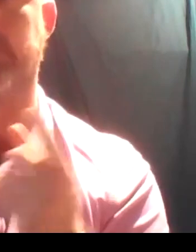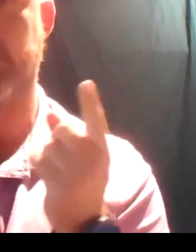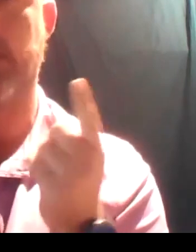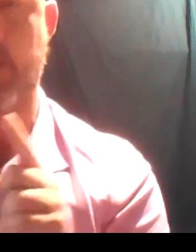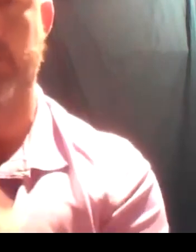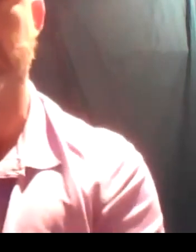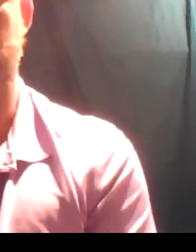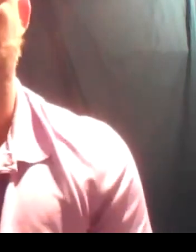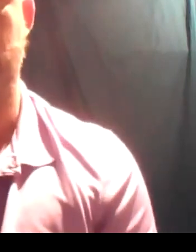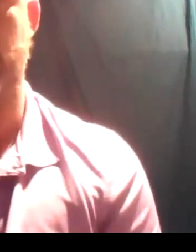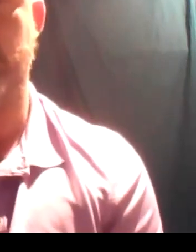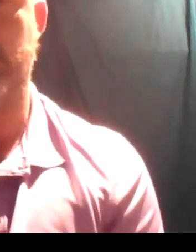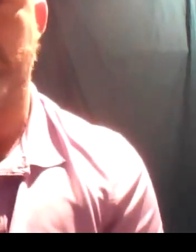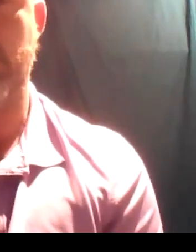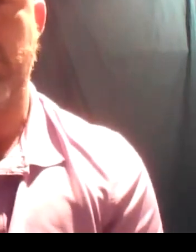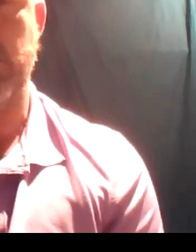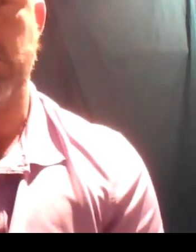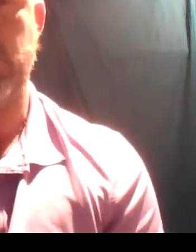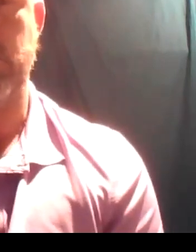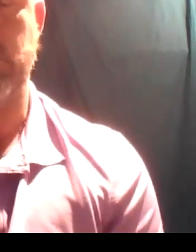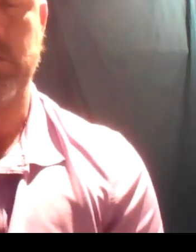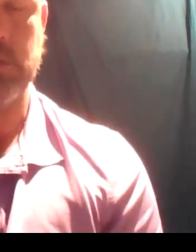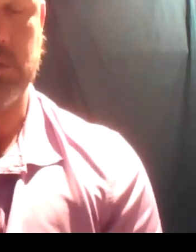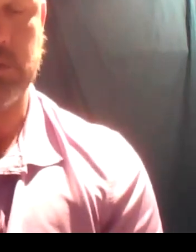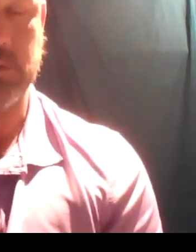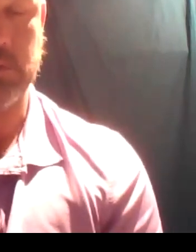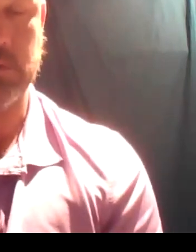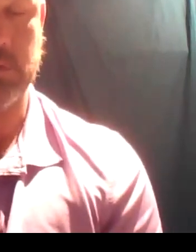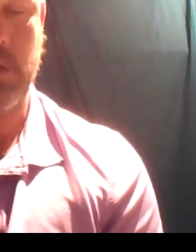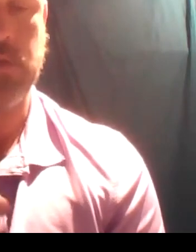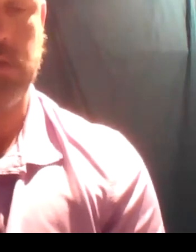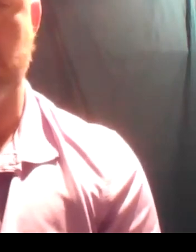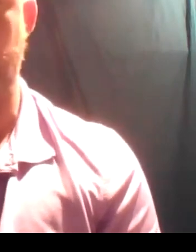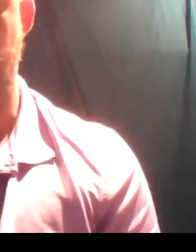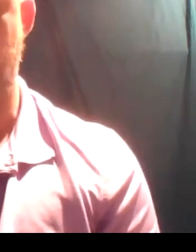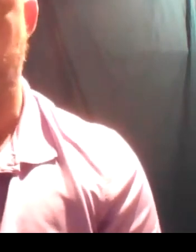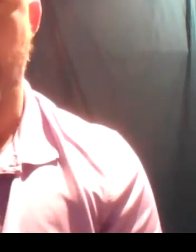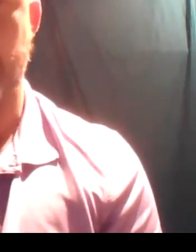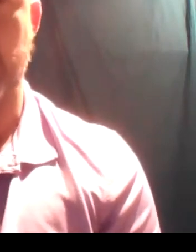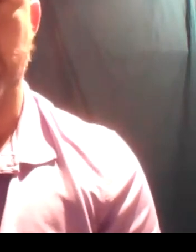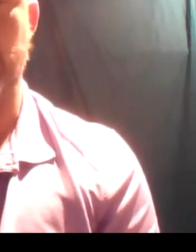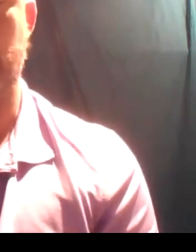you very much. Thanks for Thank the you, public. Shella. Thank you. Okay, are there other public comments?